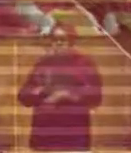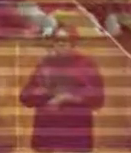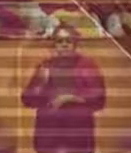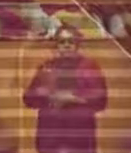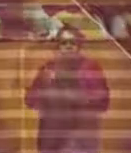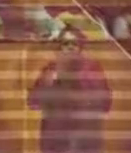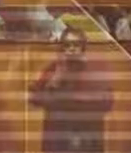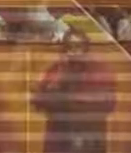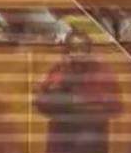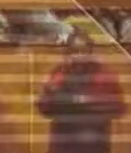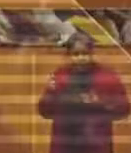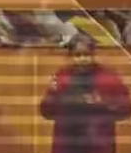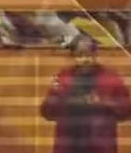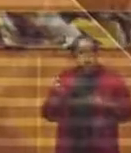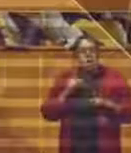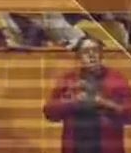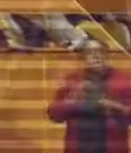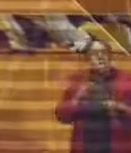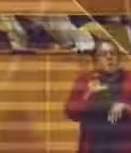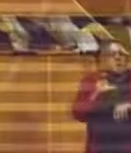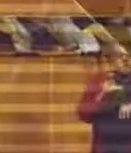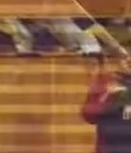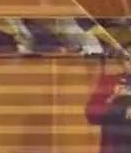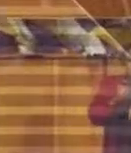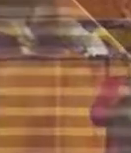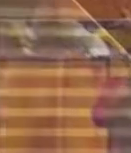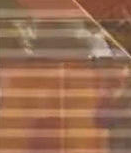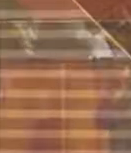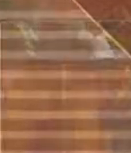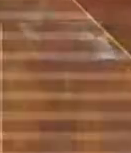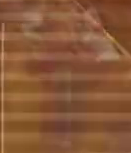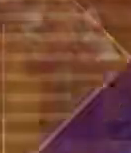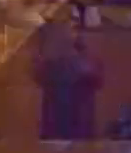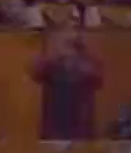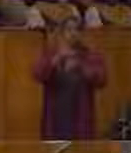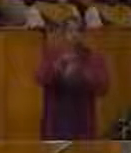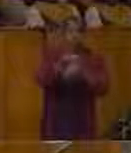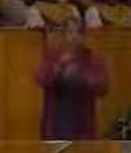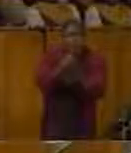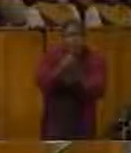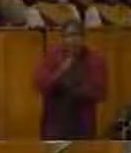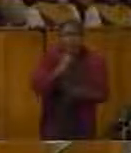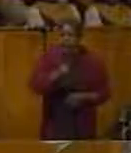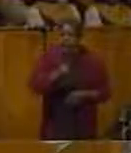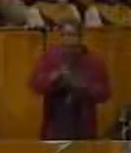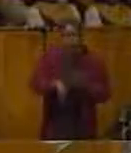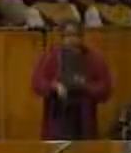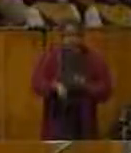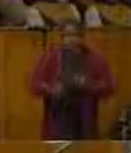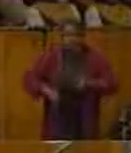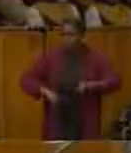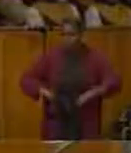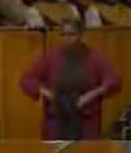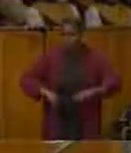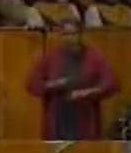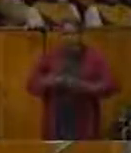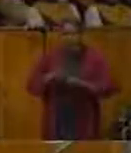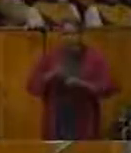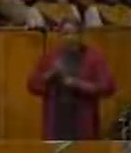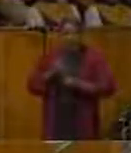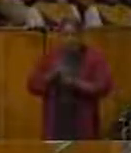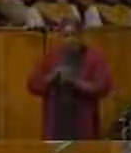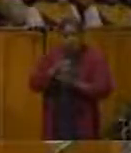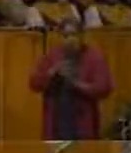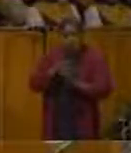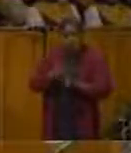As a matter of fact, the image of church and money is so bad that you really can't even brag and boast to your friends